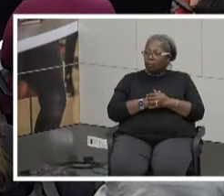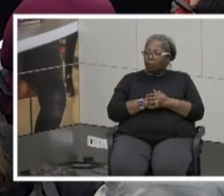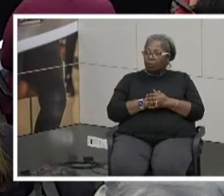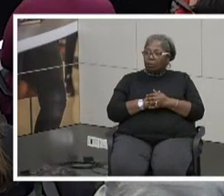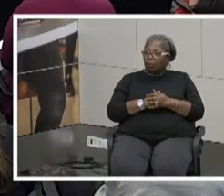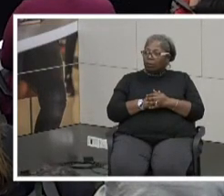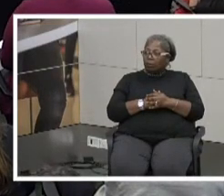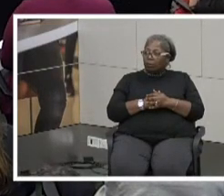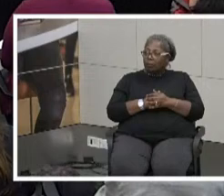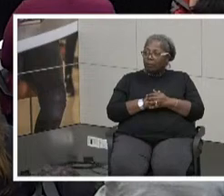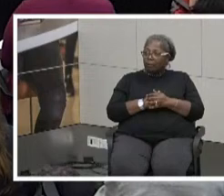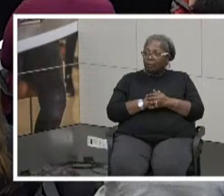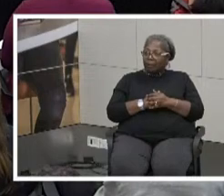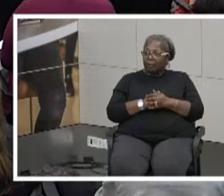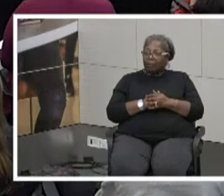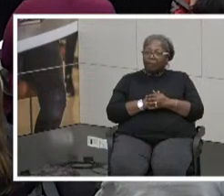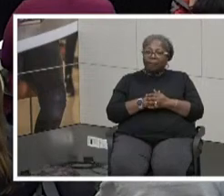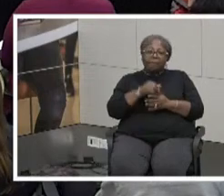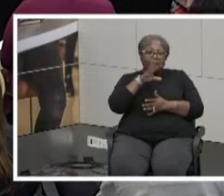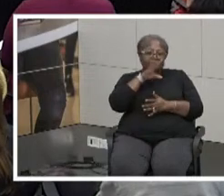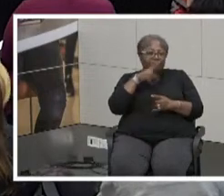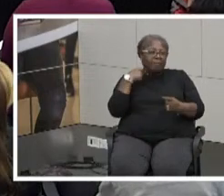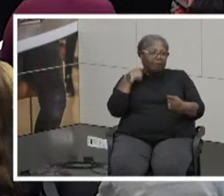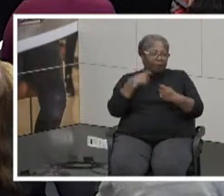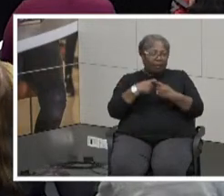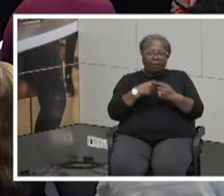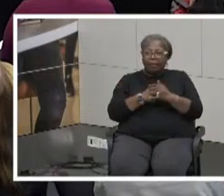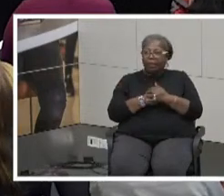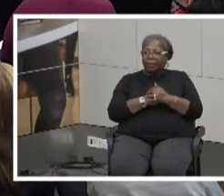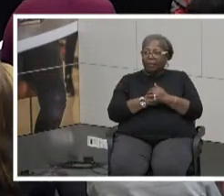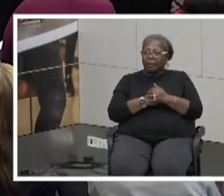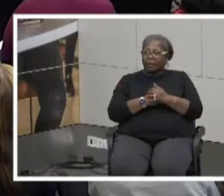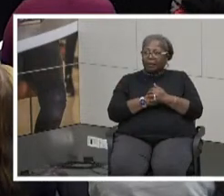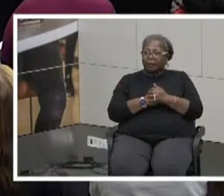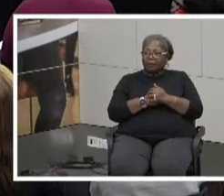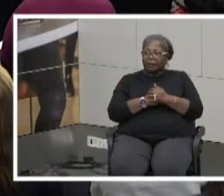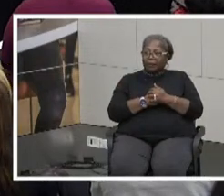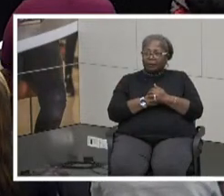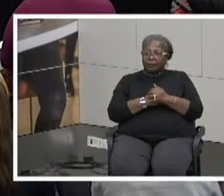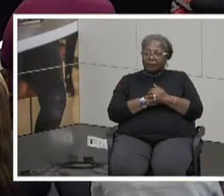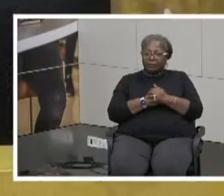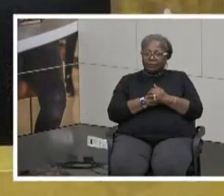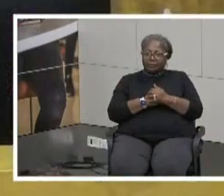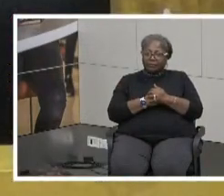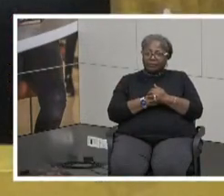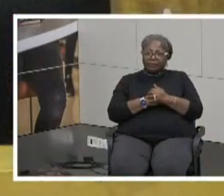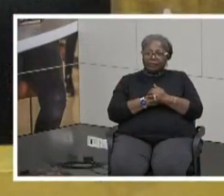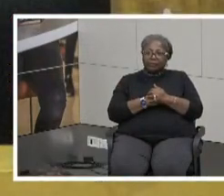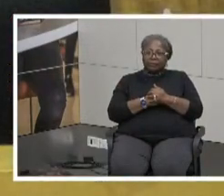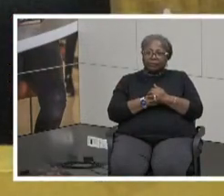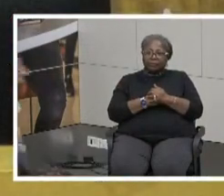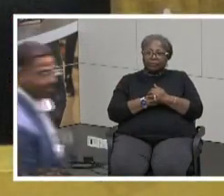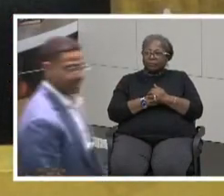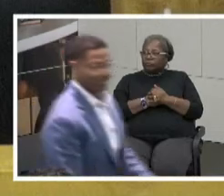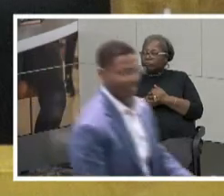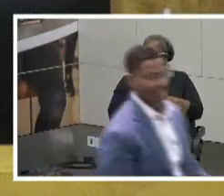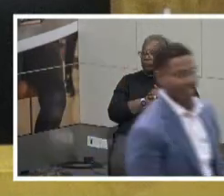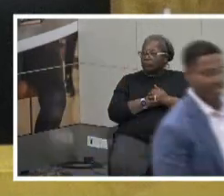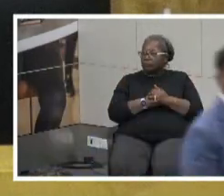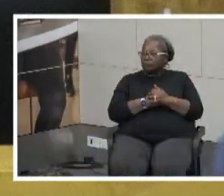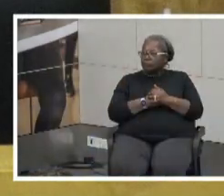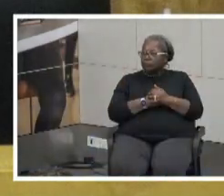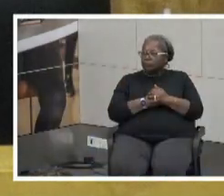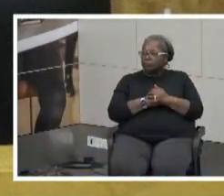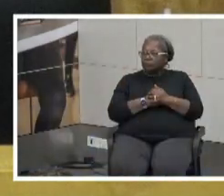you okay thank you you too all right um our next speaker yes ma'am please